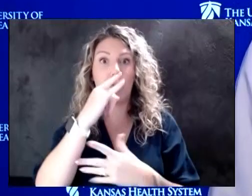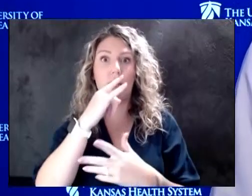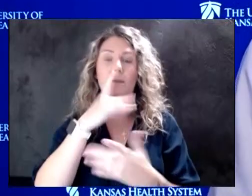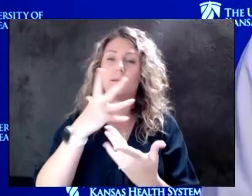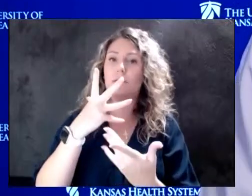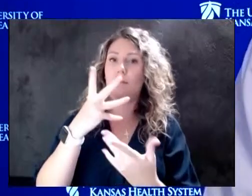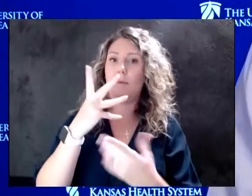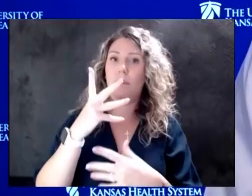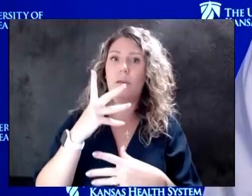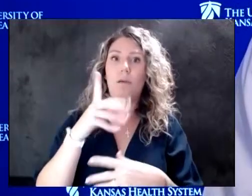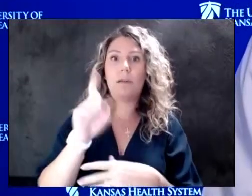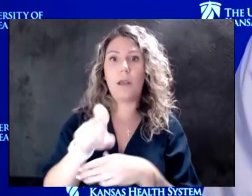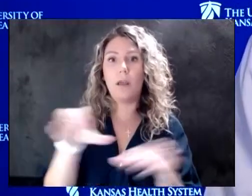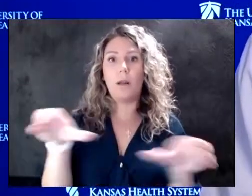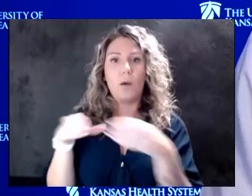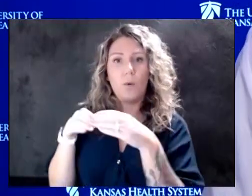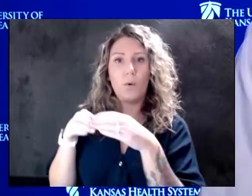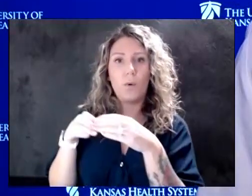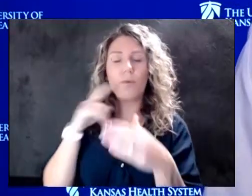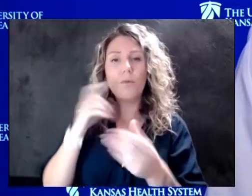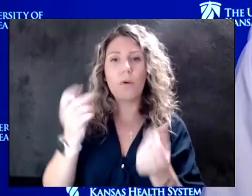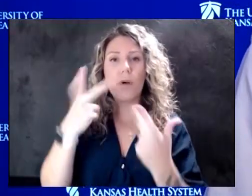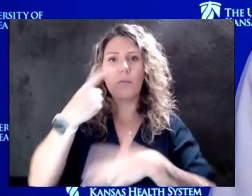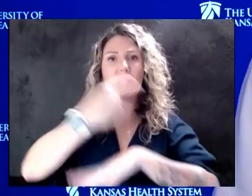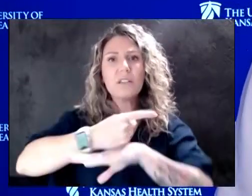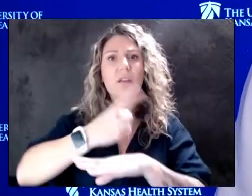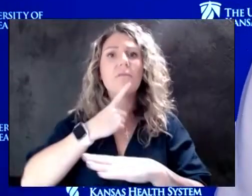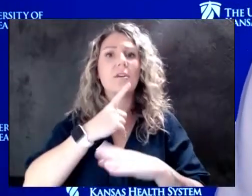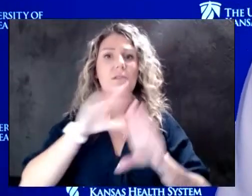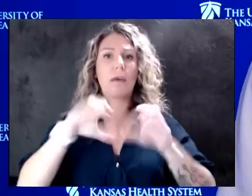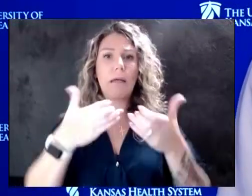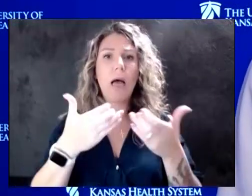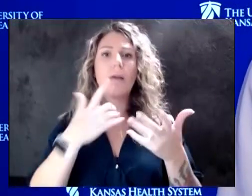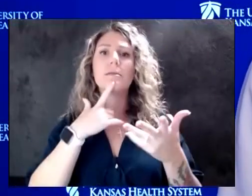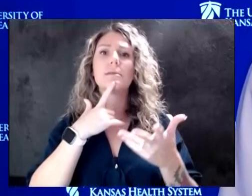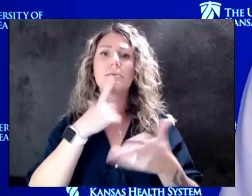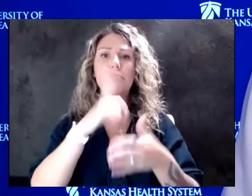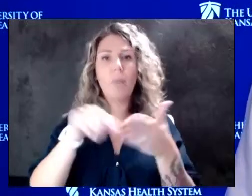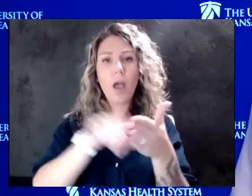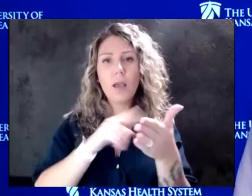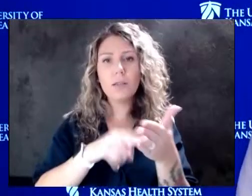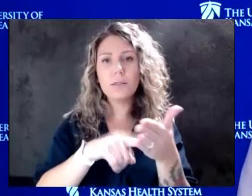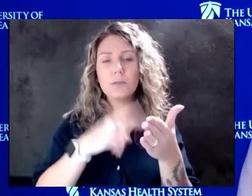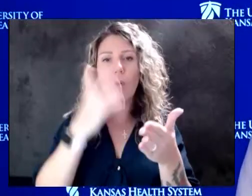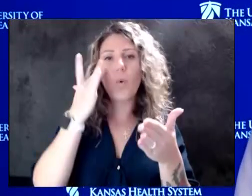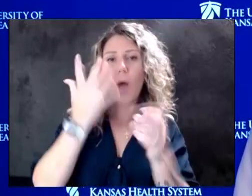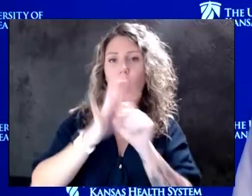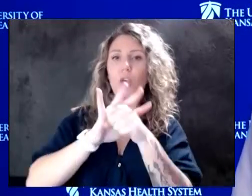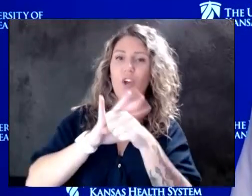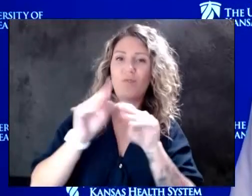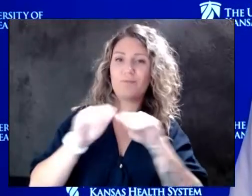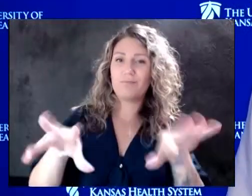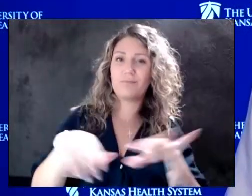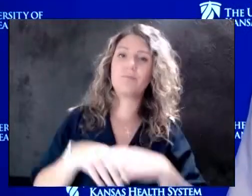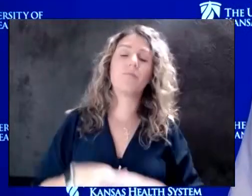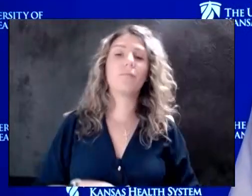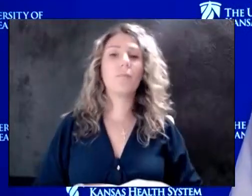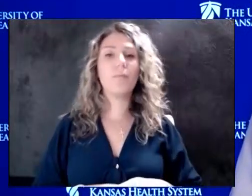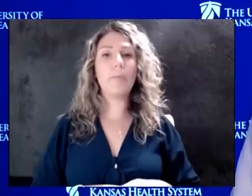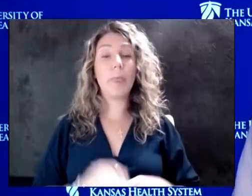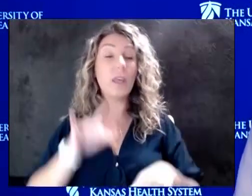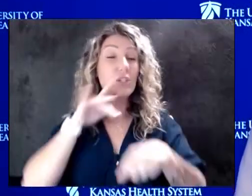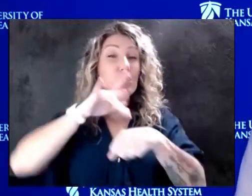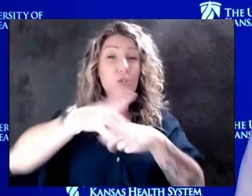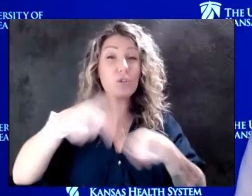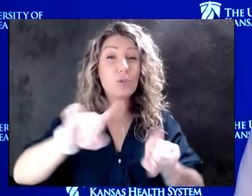quarantine days and classes were out because of that. So I think it is still relatively early in the school year, but hopefully